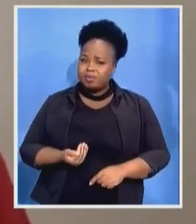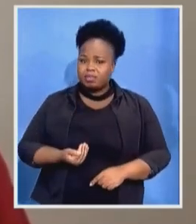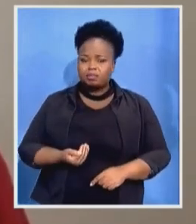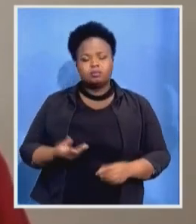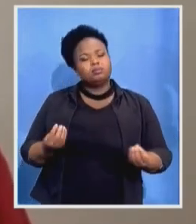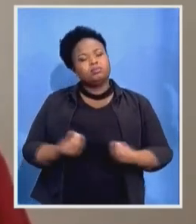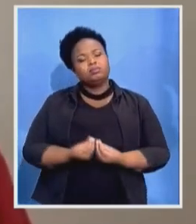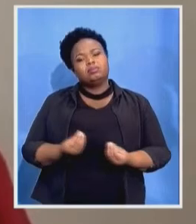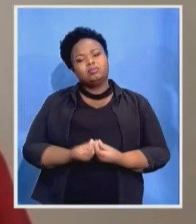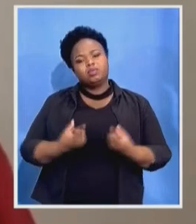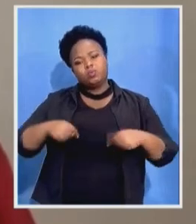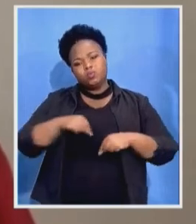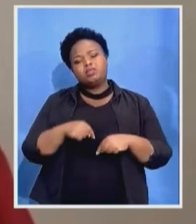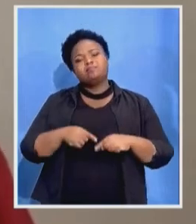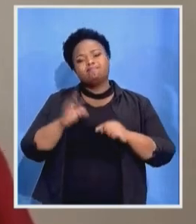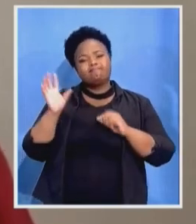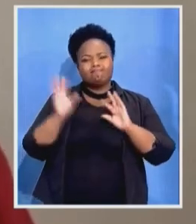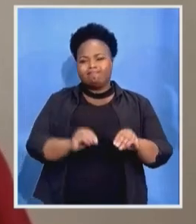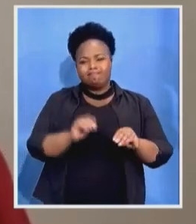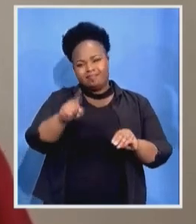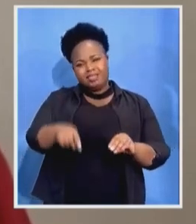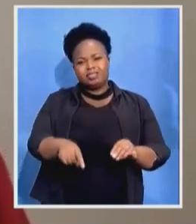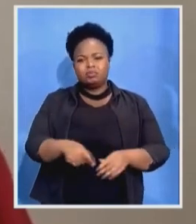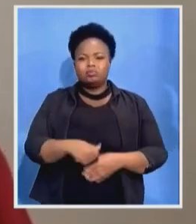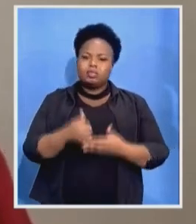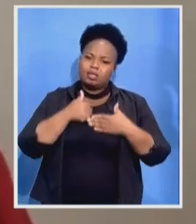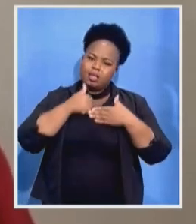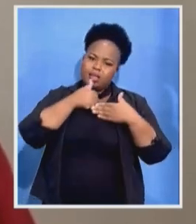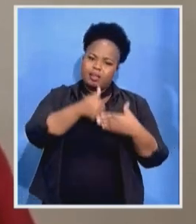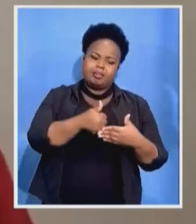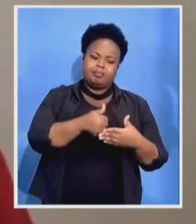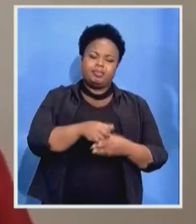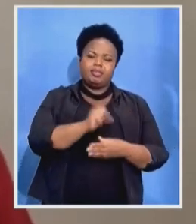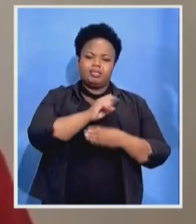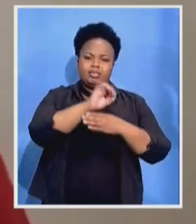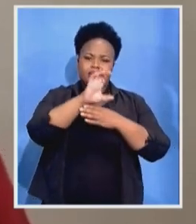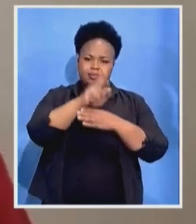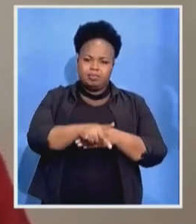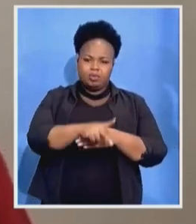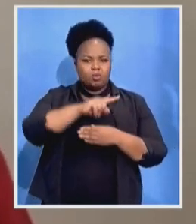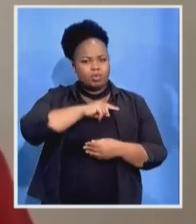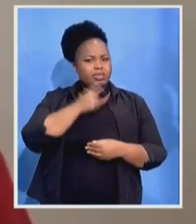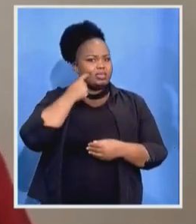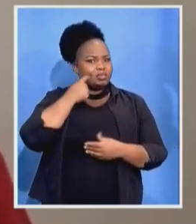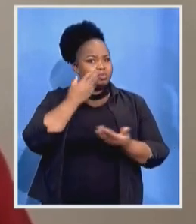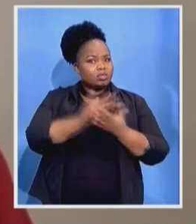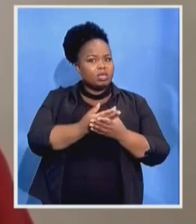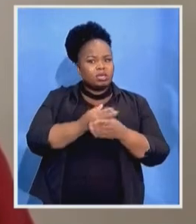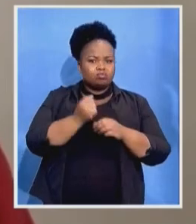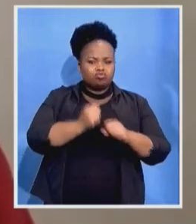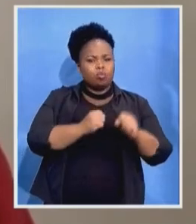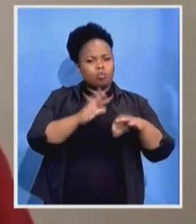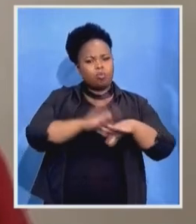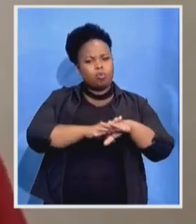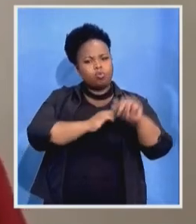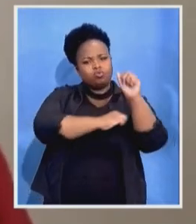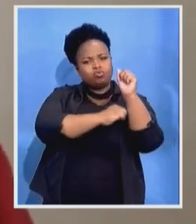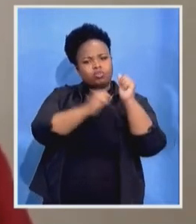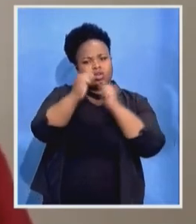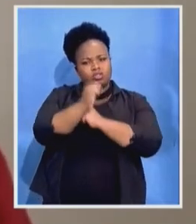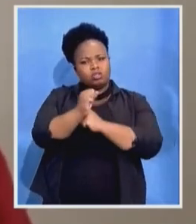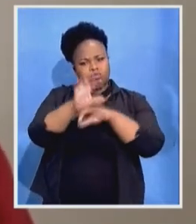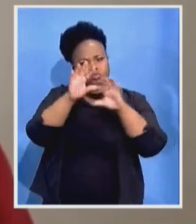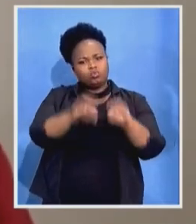Help support the SACP so that we are able to strengthen our structures to be able to deal and